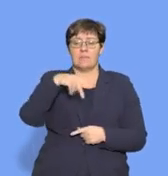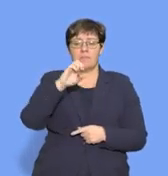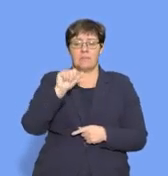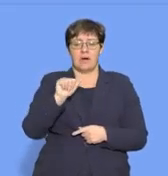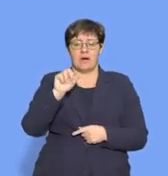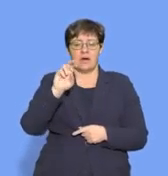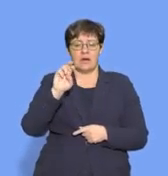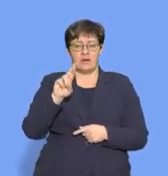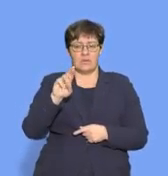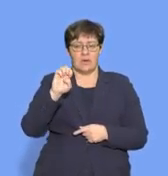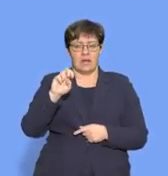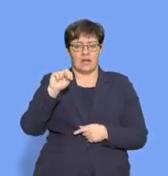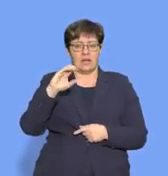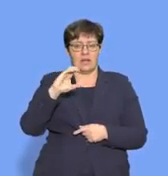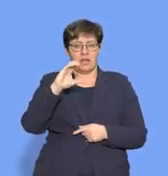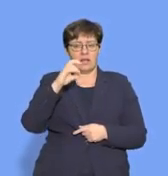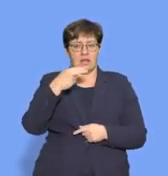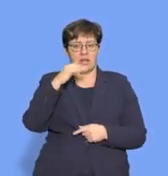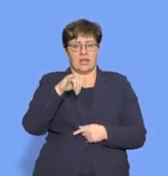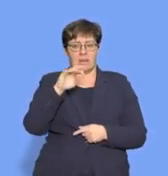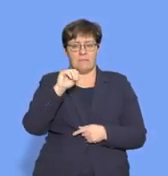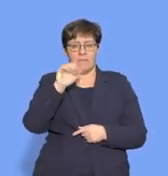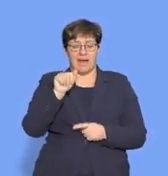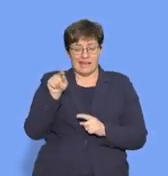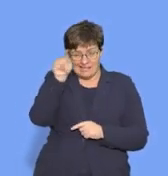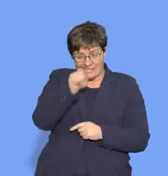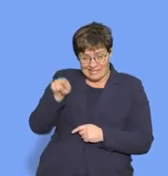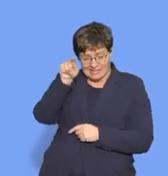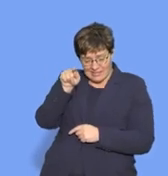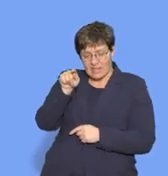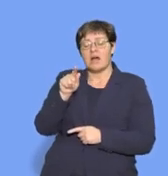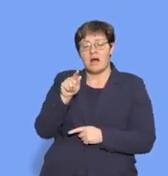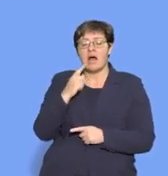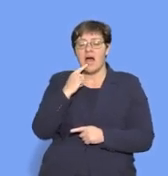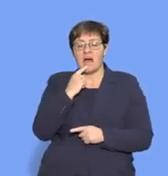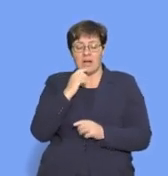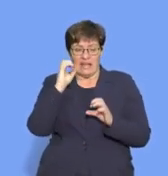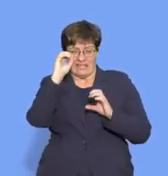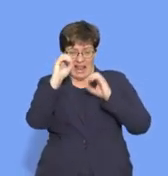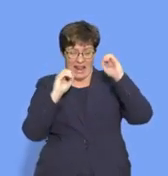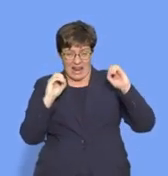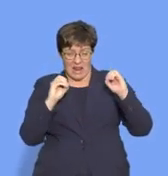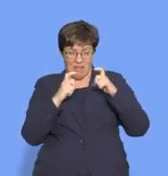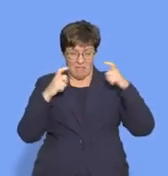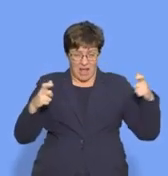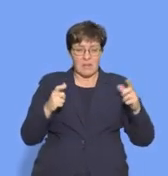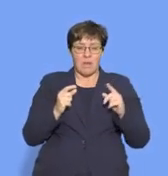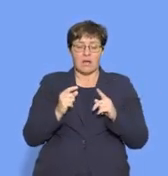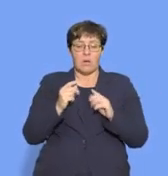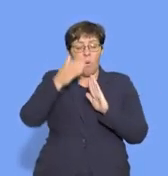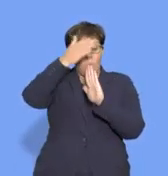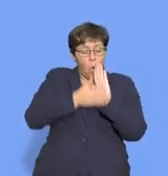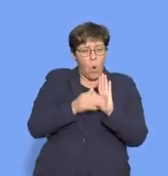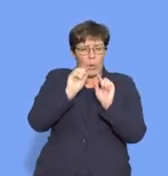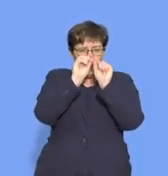parenchyma, and that is parenchyma. Large cells with thin walls. They're great